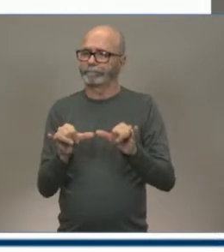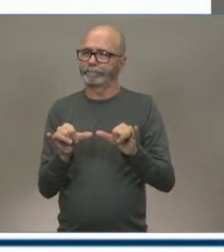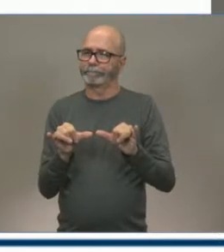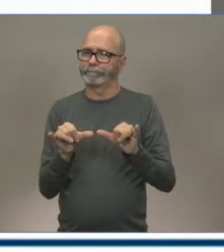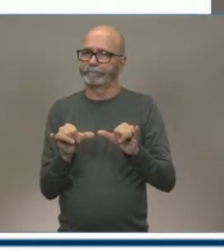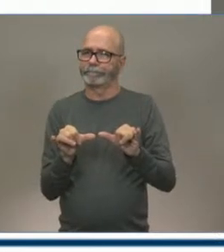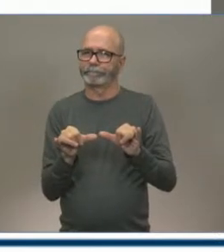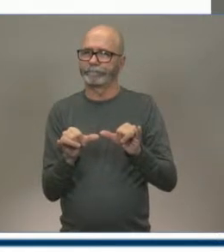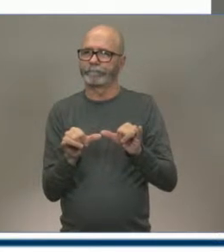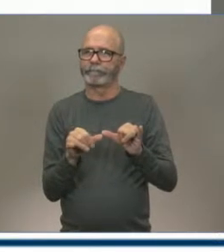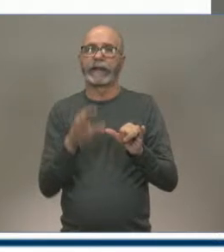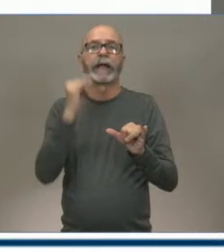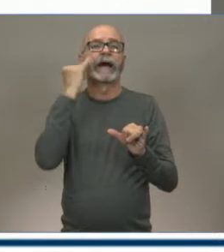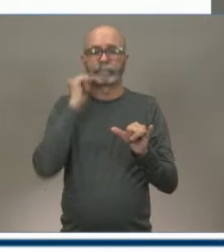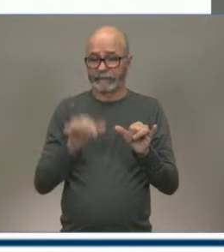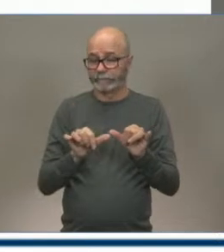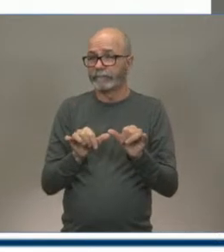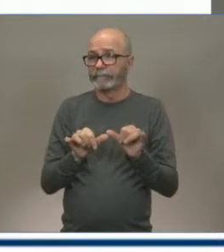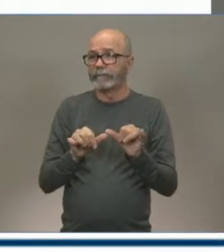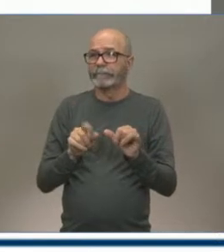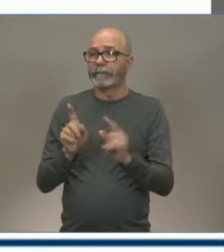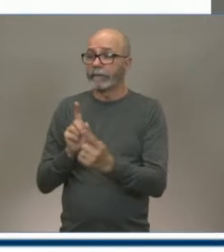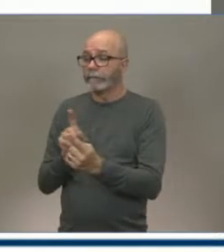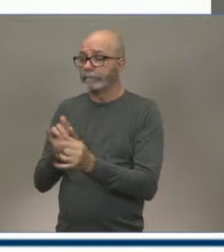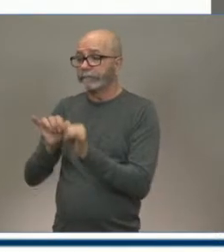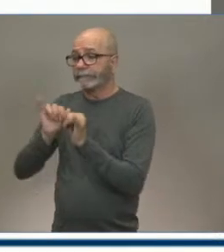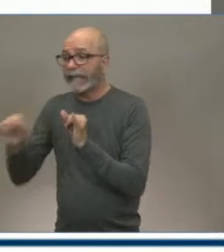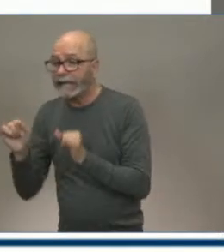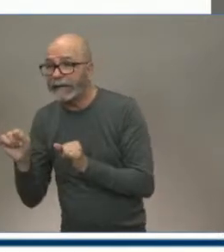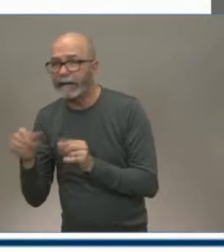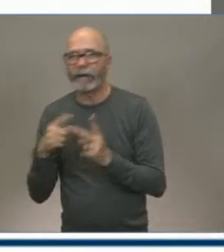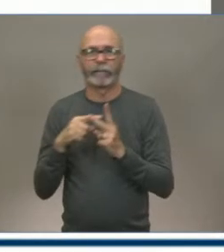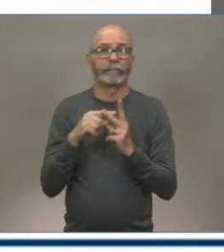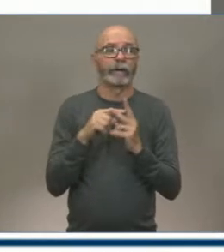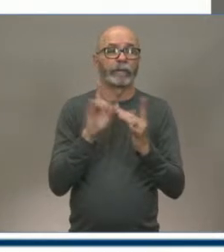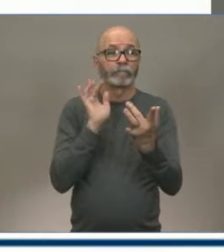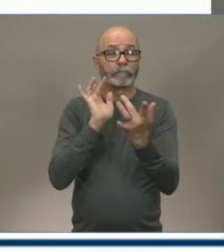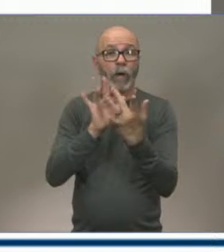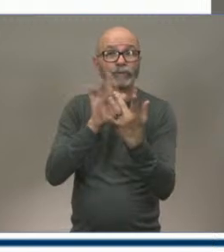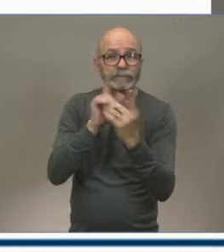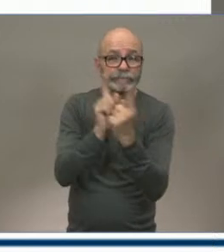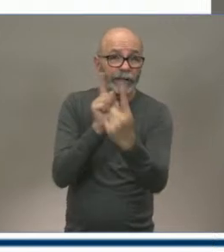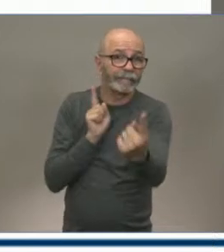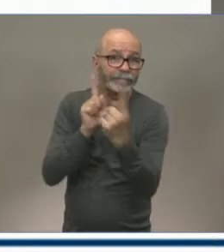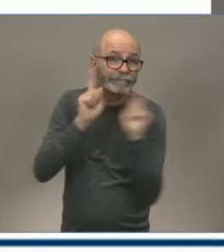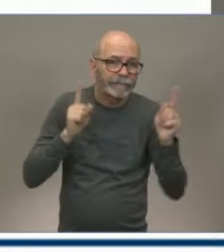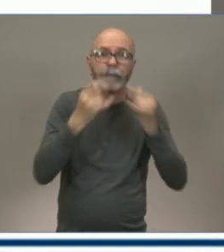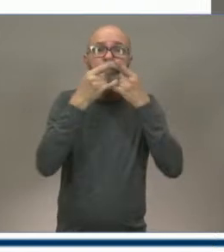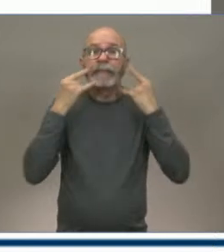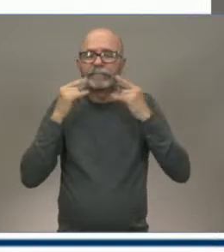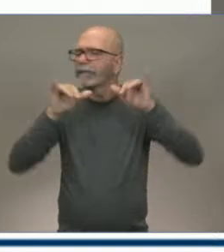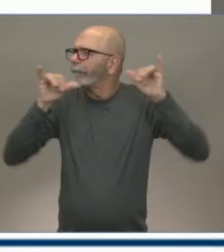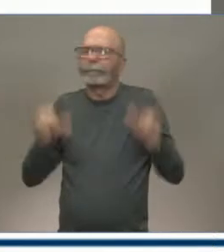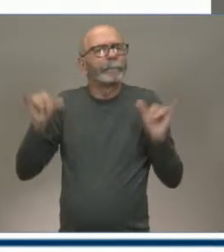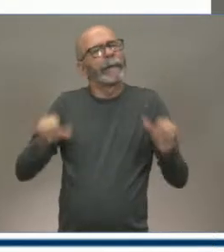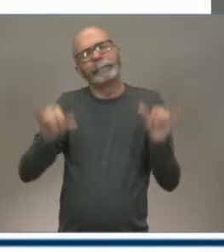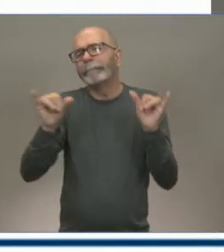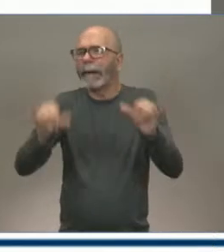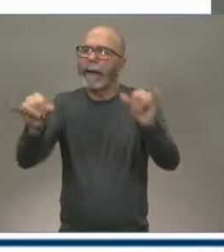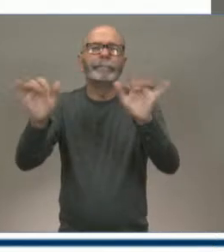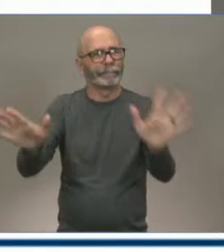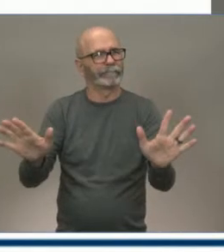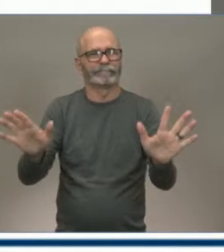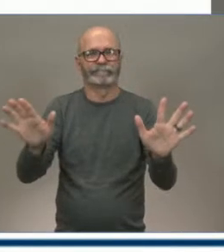cases, quarantining contacts, testing, et cetera, would be exactly the same. We also, in our immunization program, will roll out